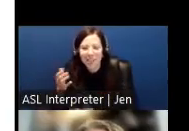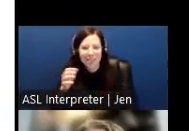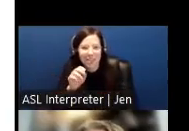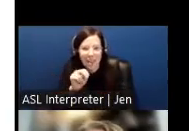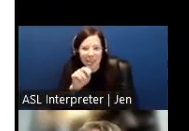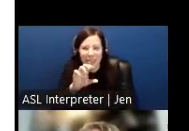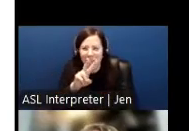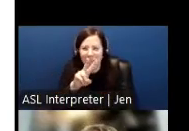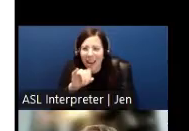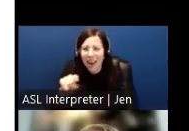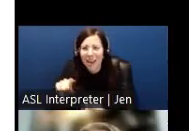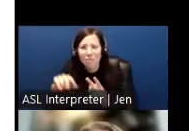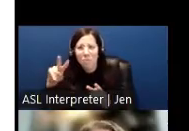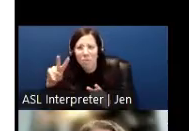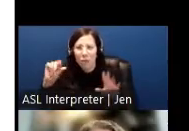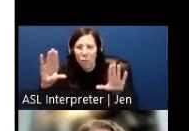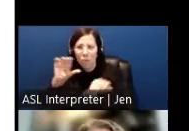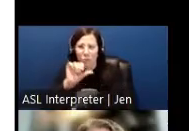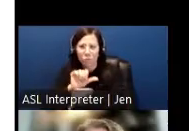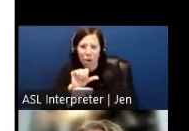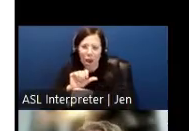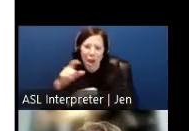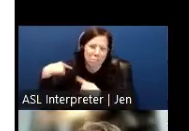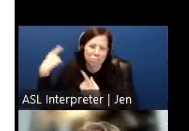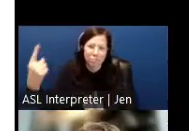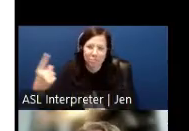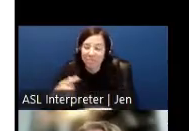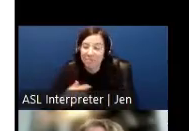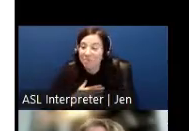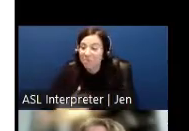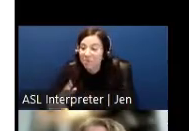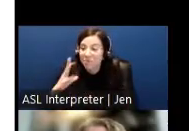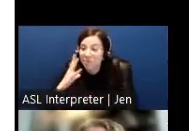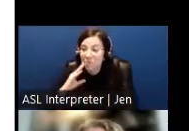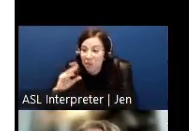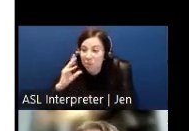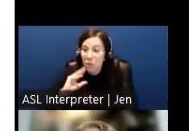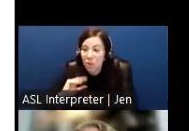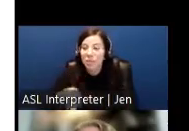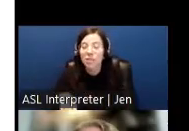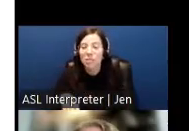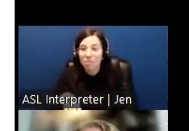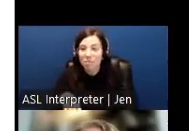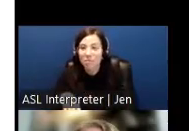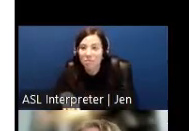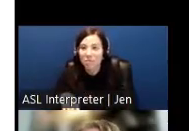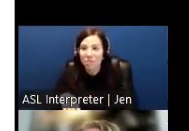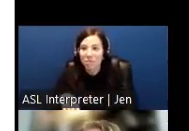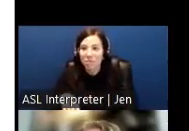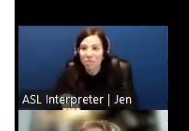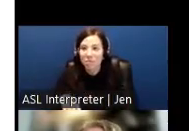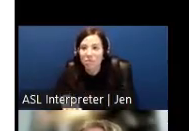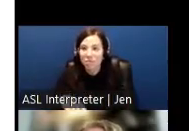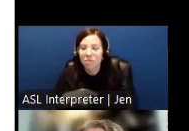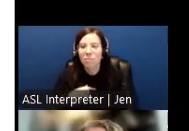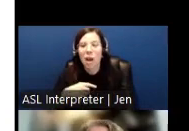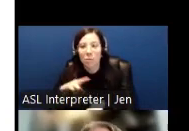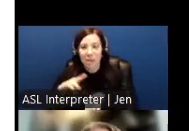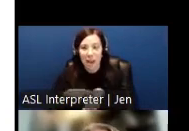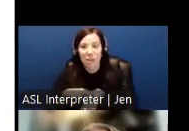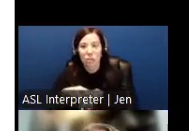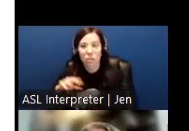great work. Well, my experience is that I was in the inaugural Special Victims Counsel course for the